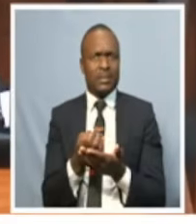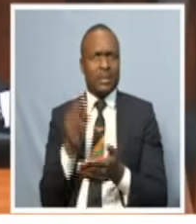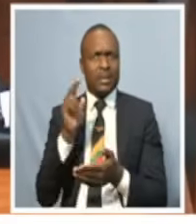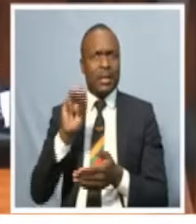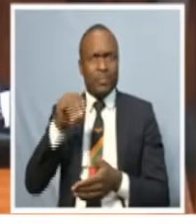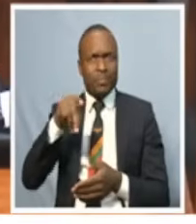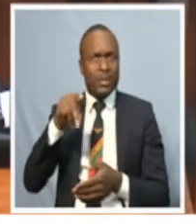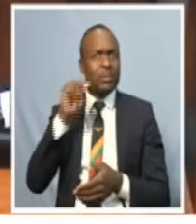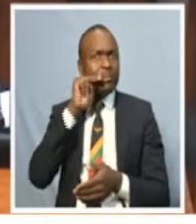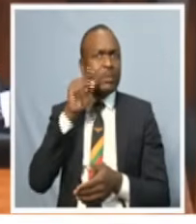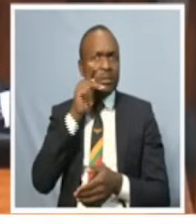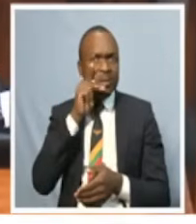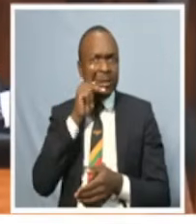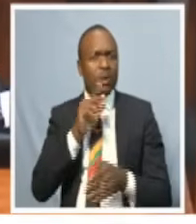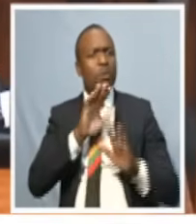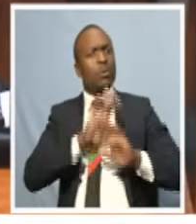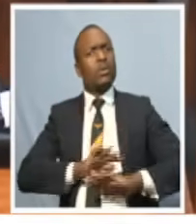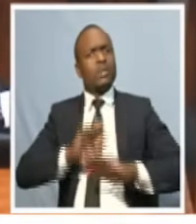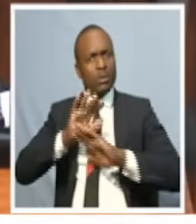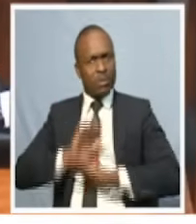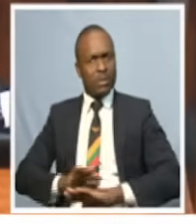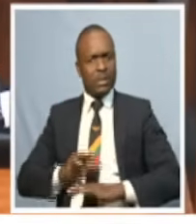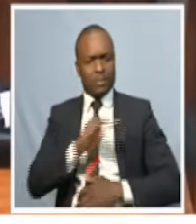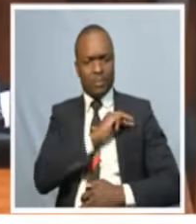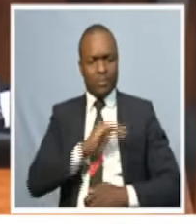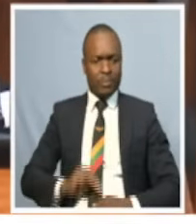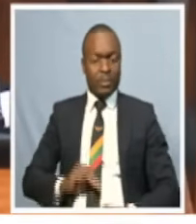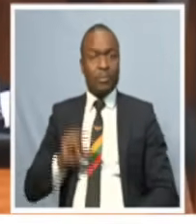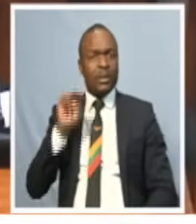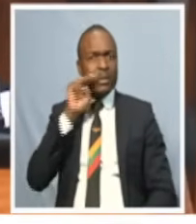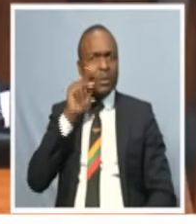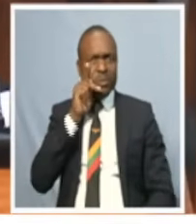Nakonde? Order, Honorable Member